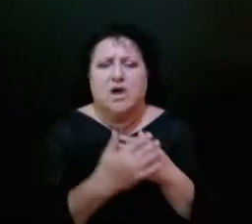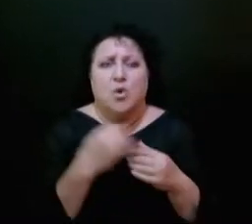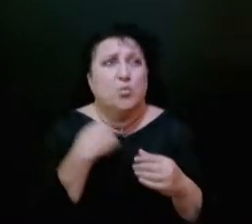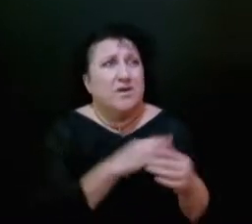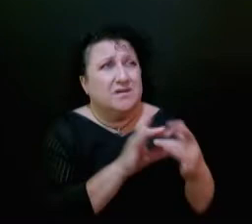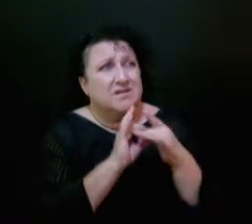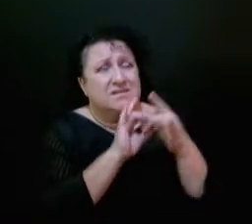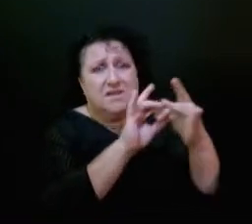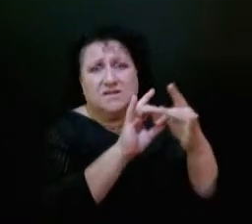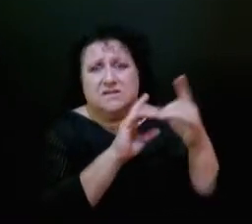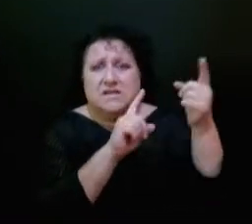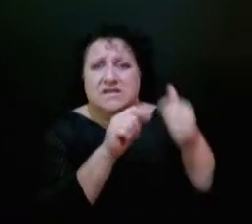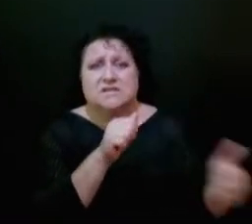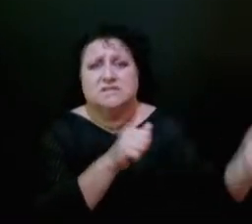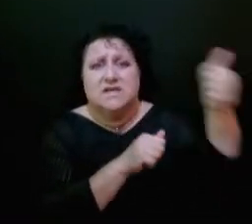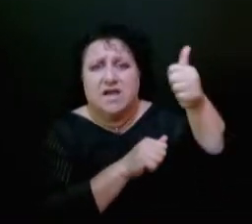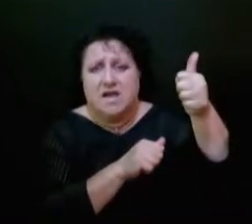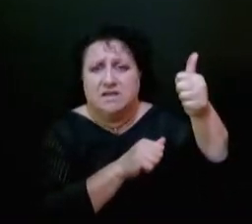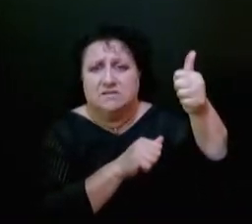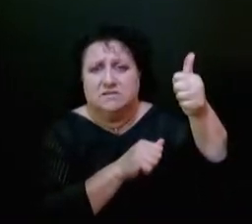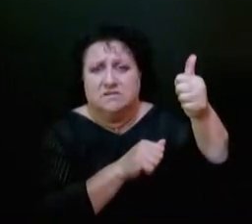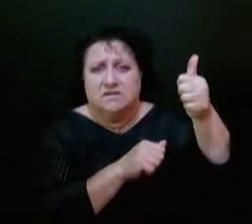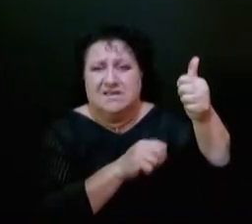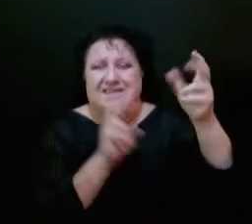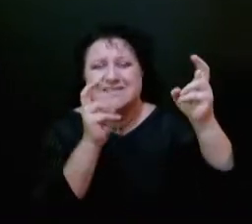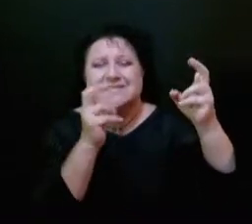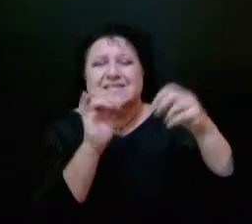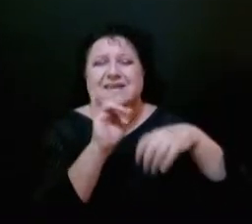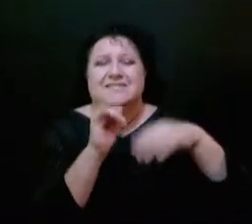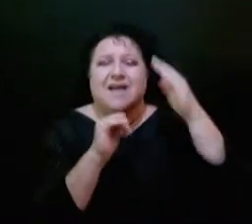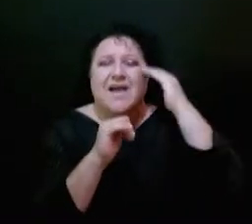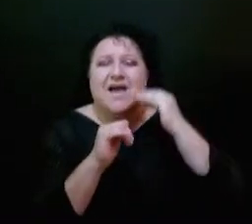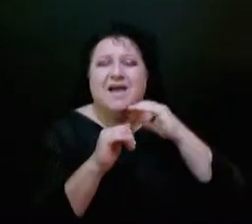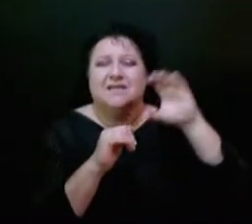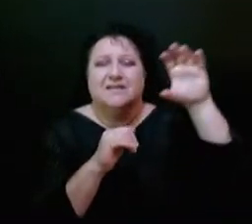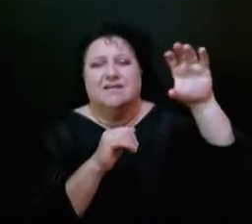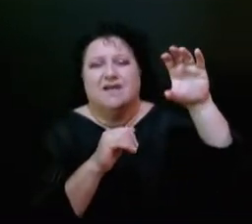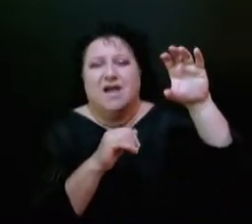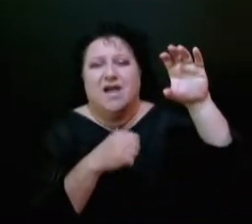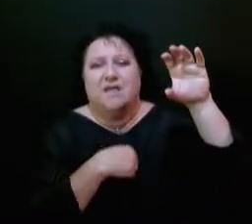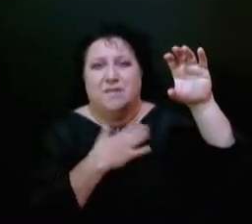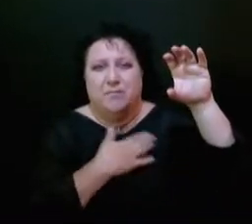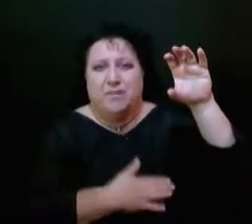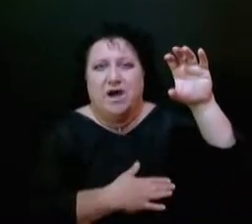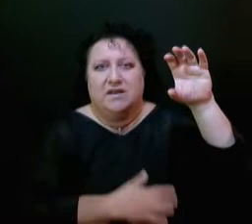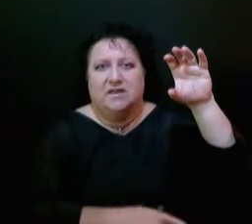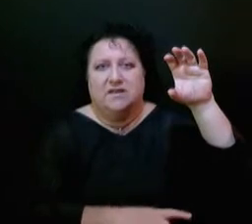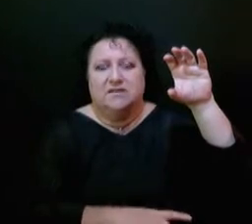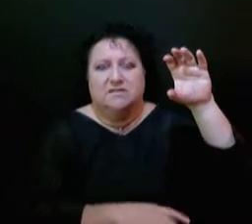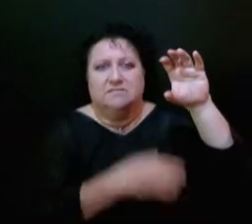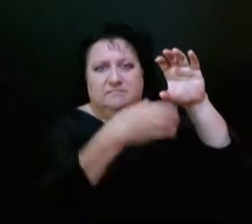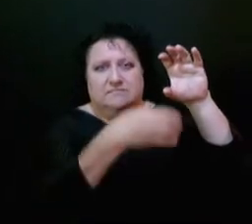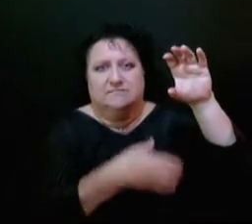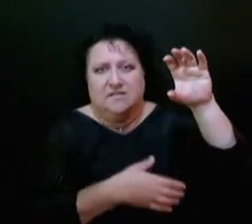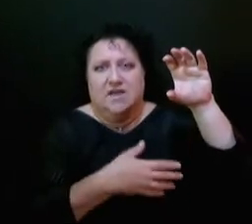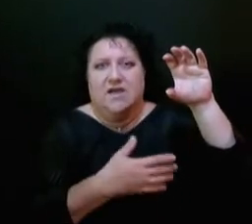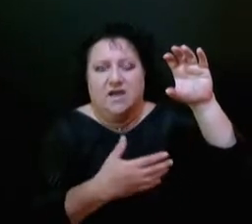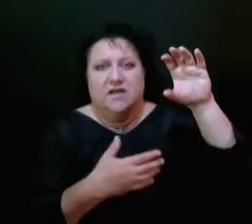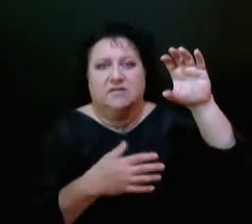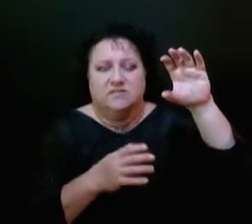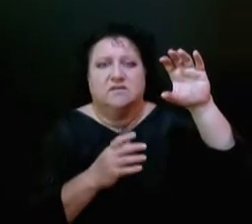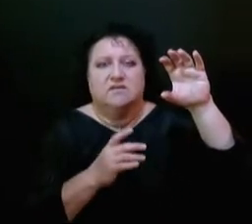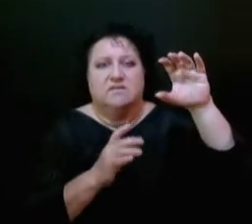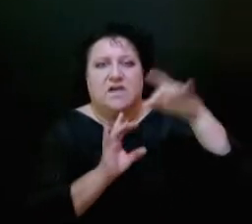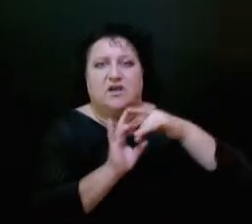head goes, the body goes, right? The body has many parts, and all of it moves together and with each other. So